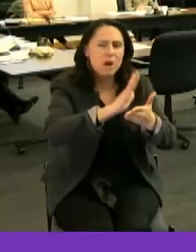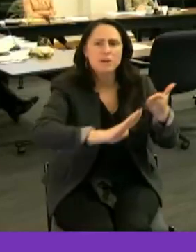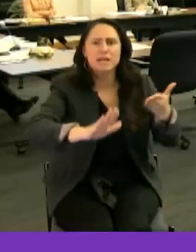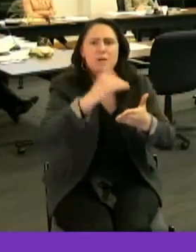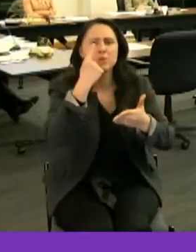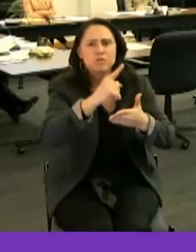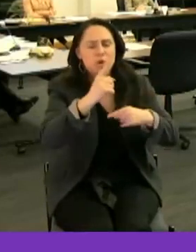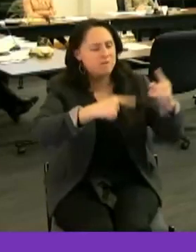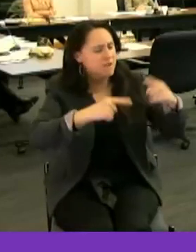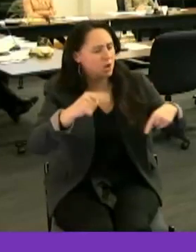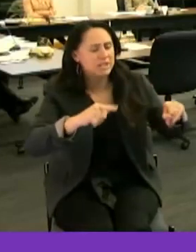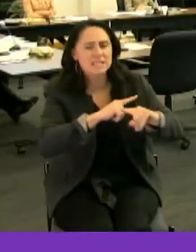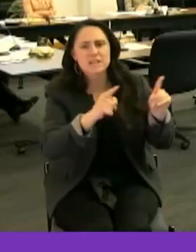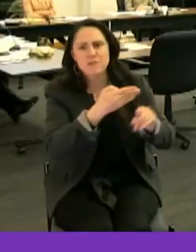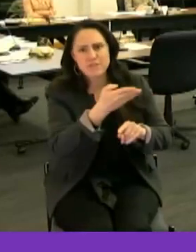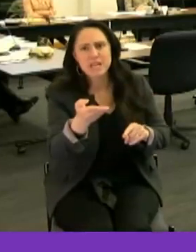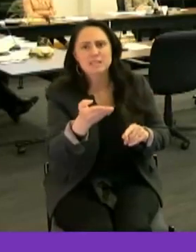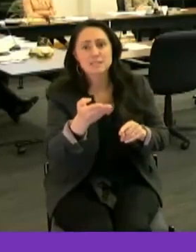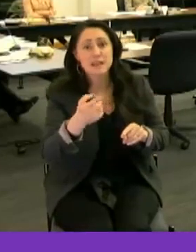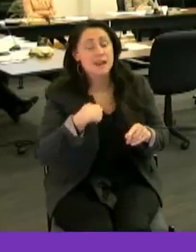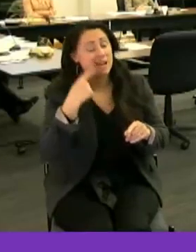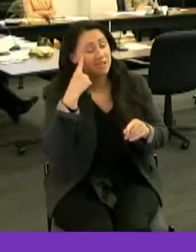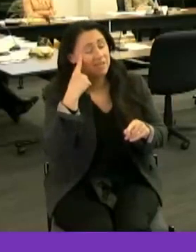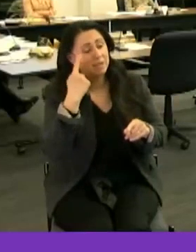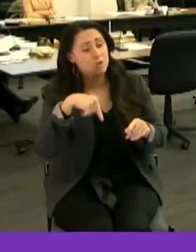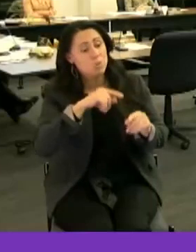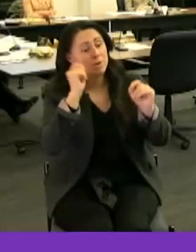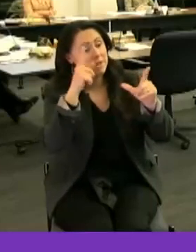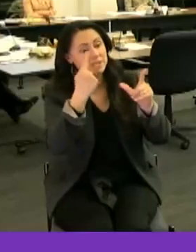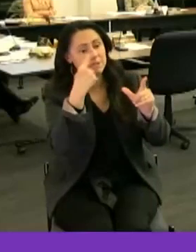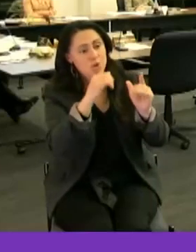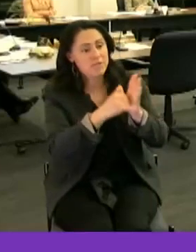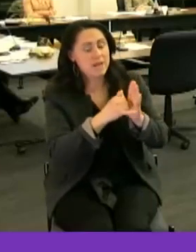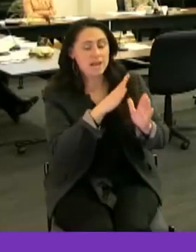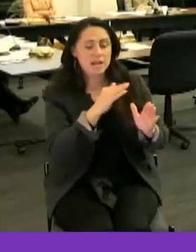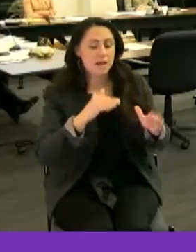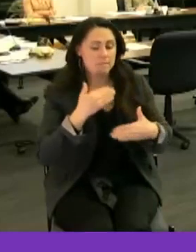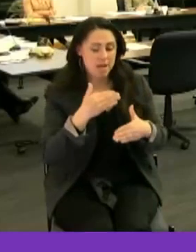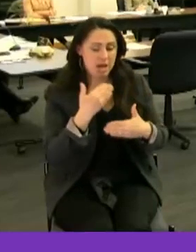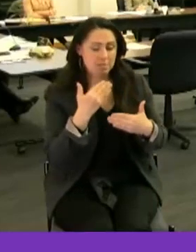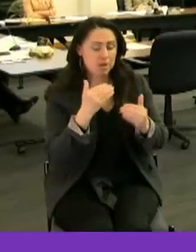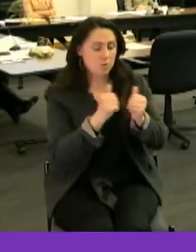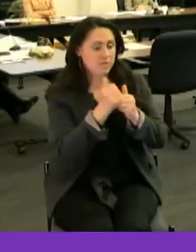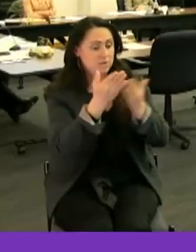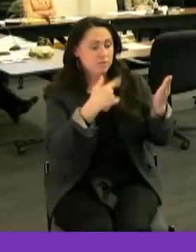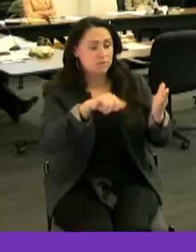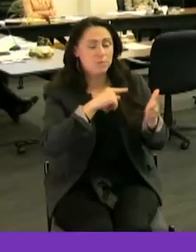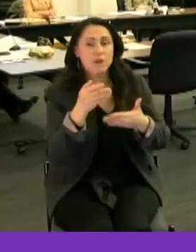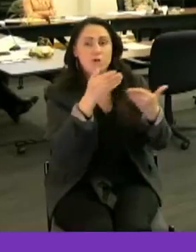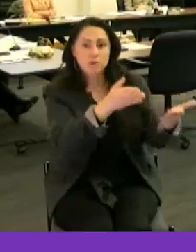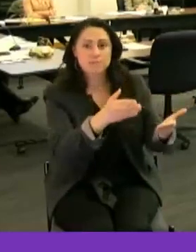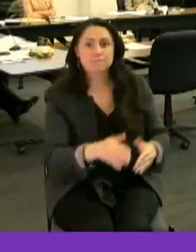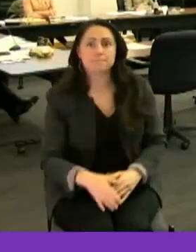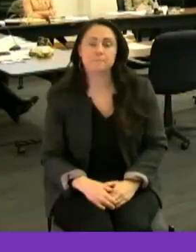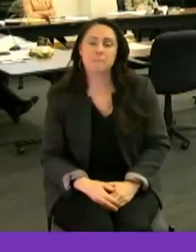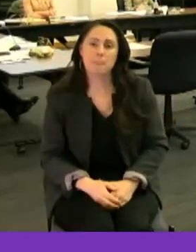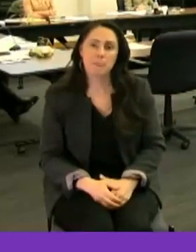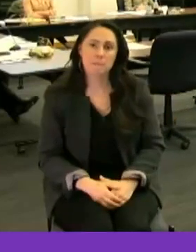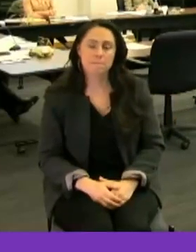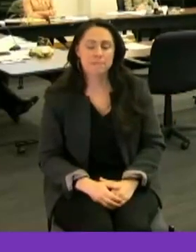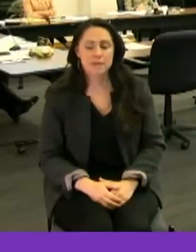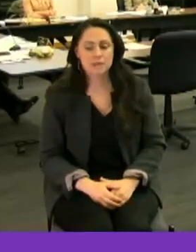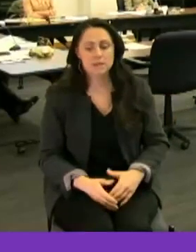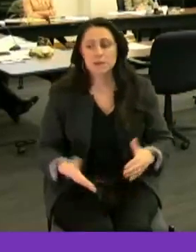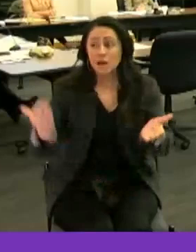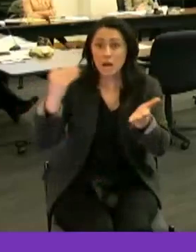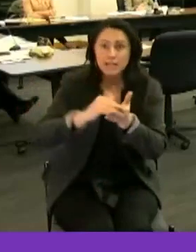for various different things. And I think we're amazing for it. And I'm happy with the services we offer.